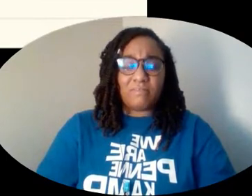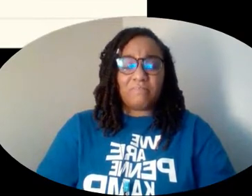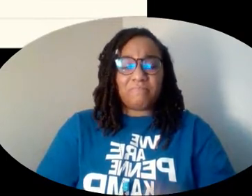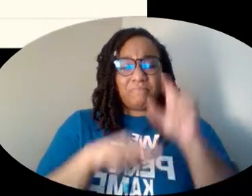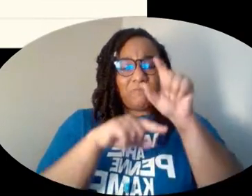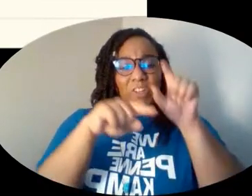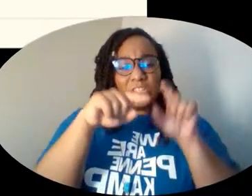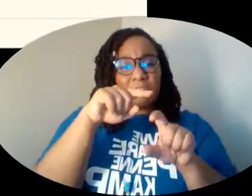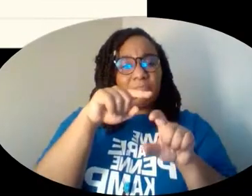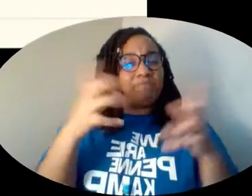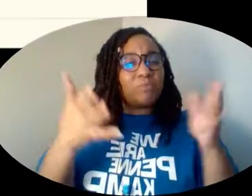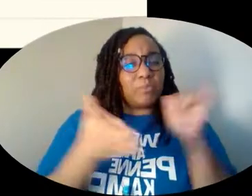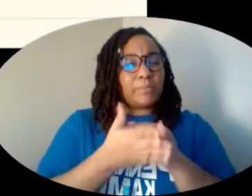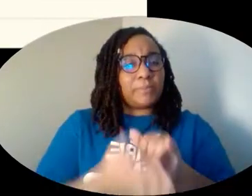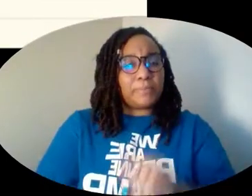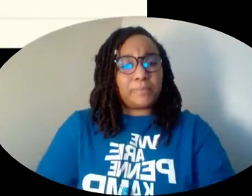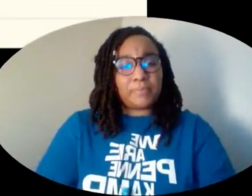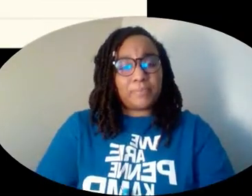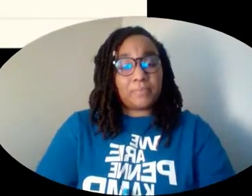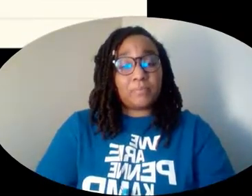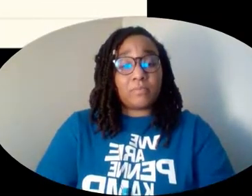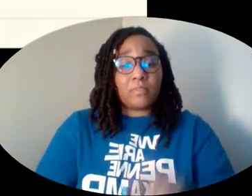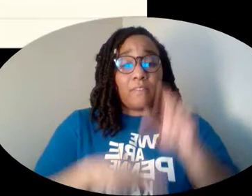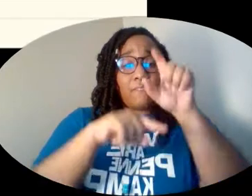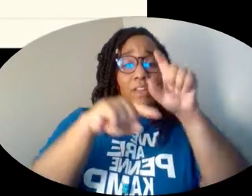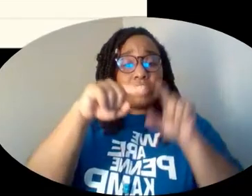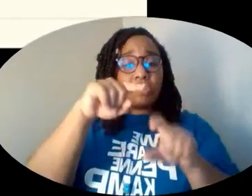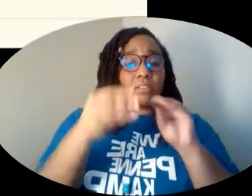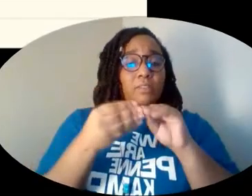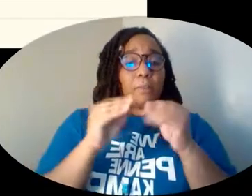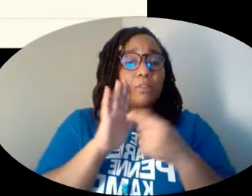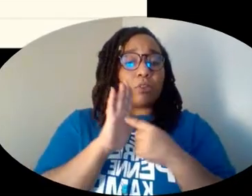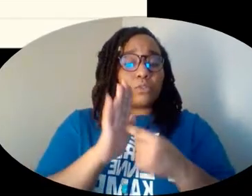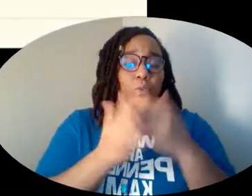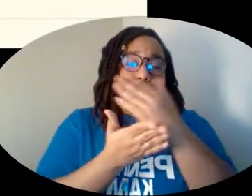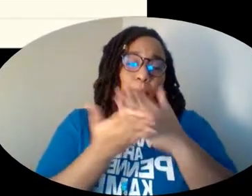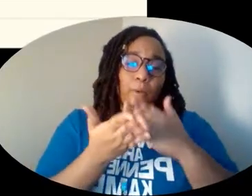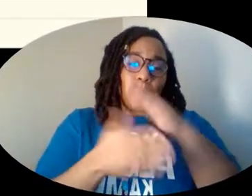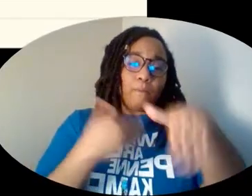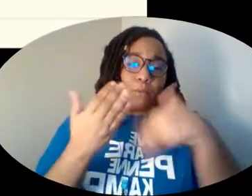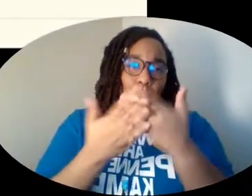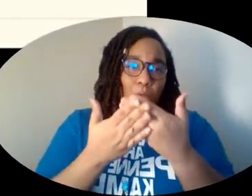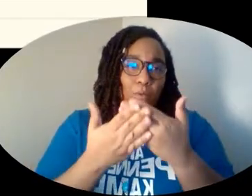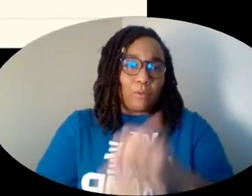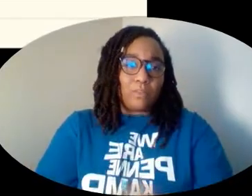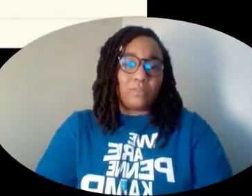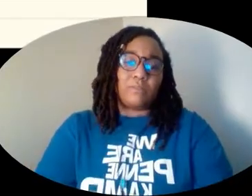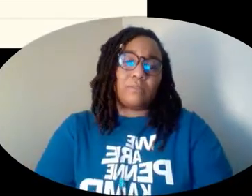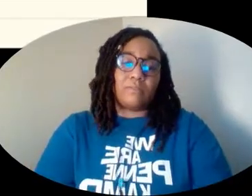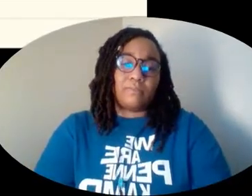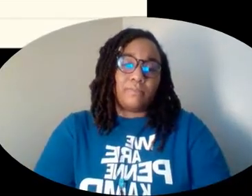What are fractions? A fraction is a number that shows part of a whole.